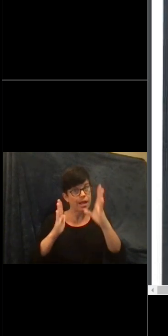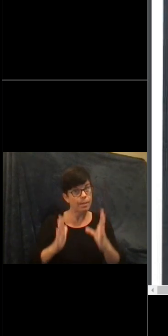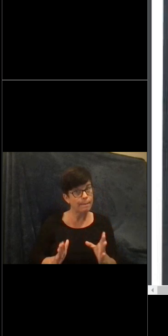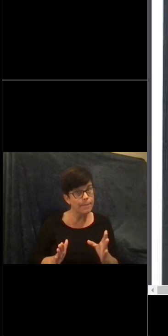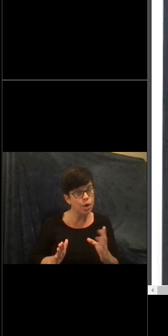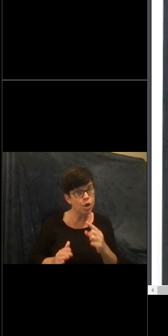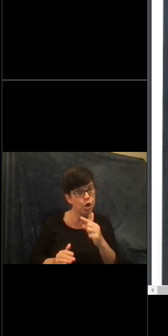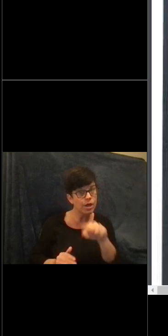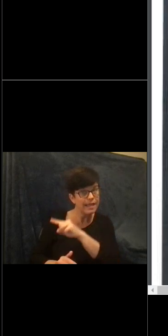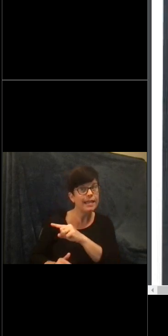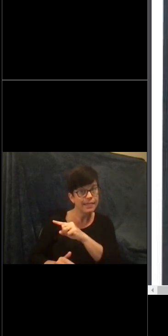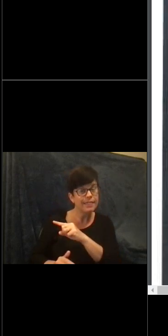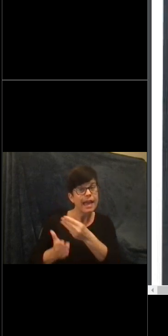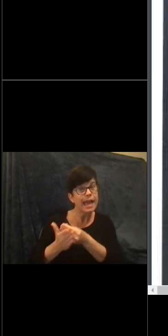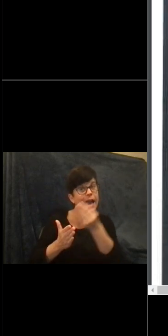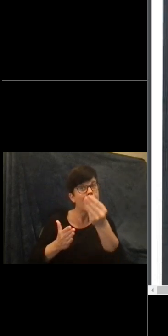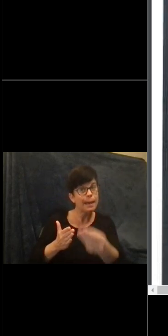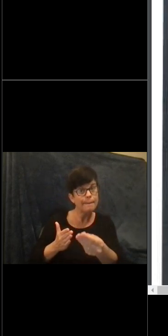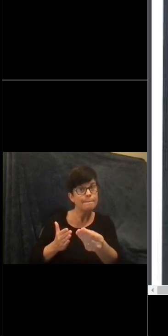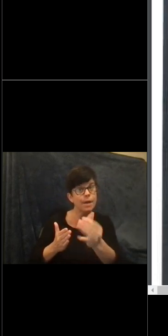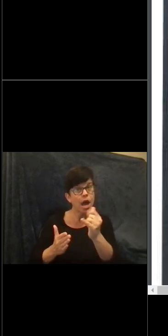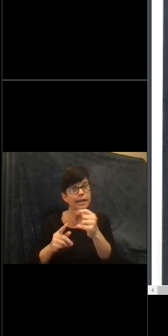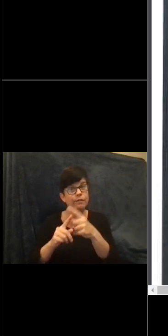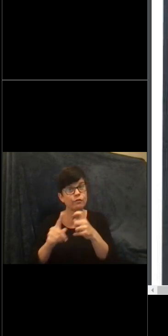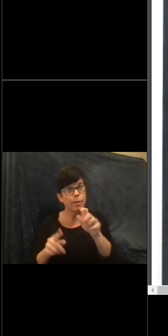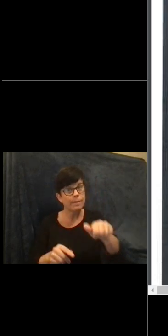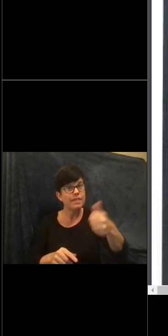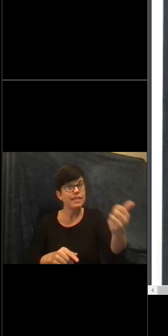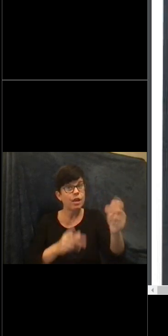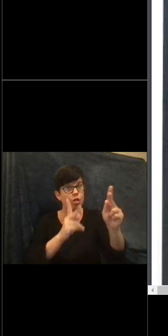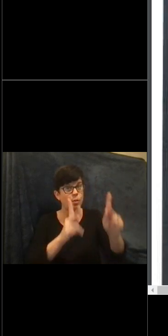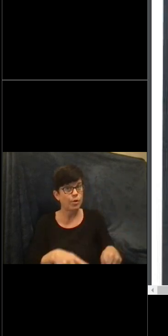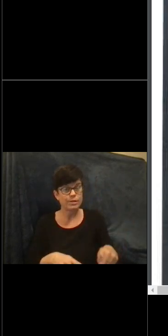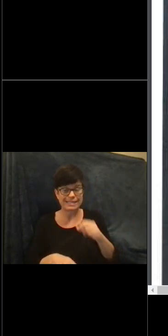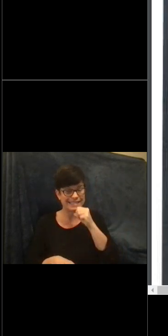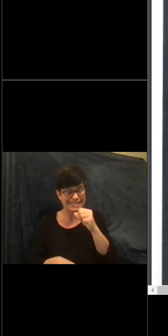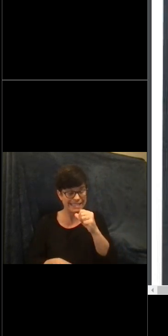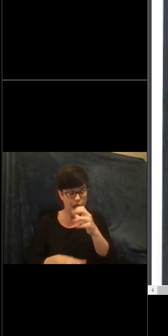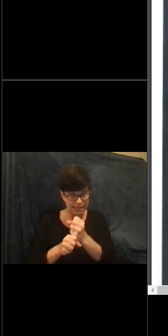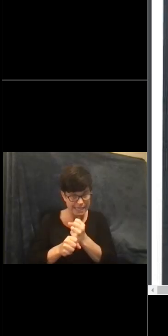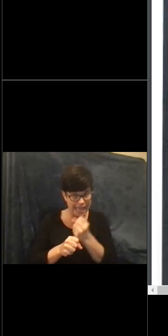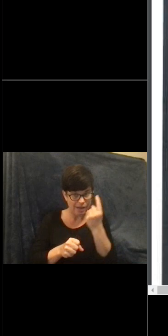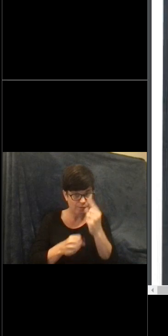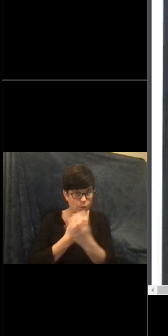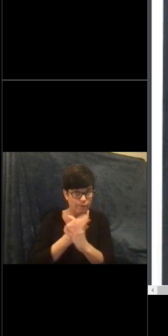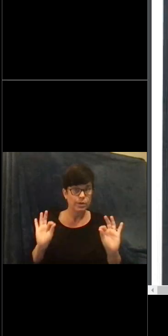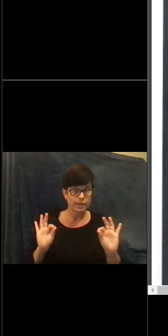They did buy it. They bought it from the previous person. Okay, that's just a matter of fact. They really did buy it.